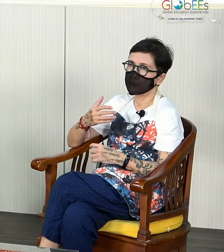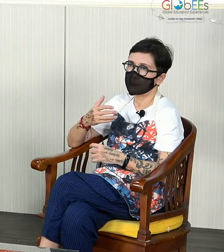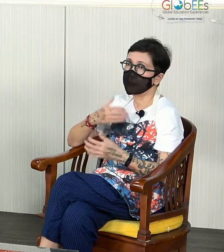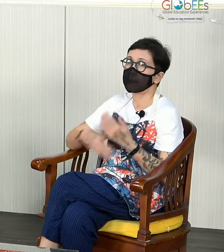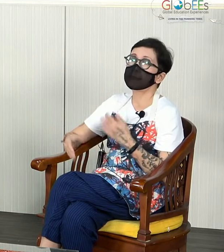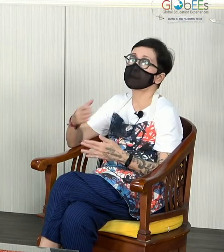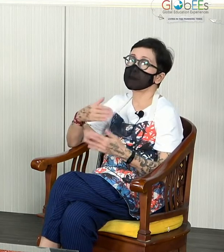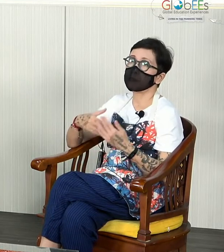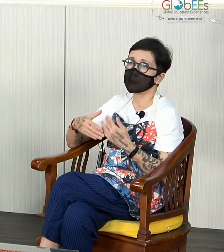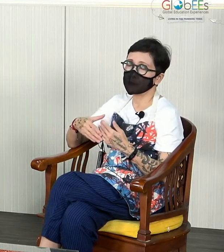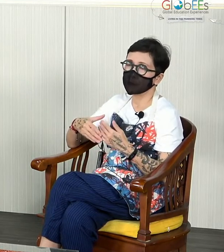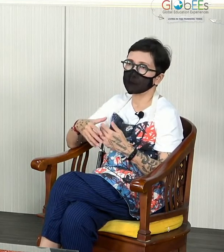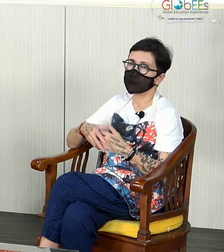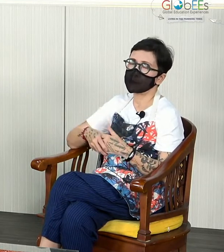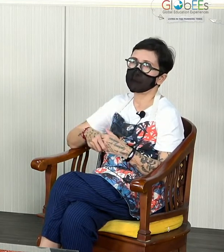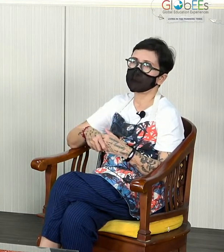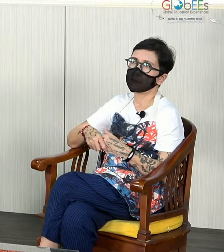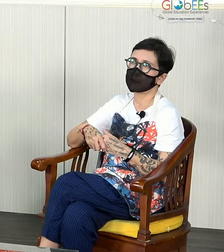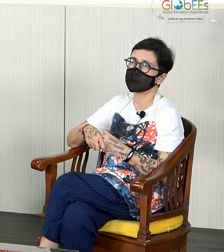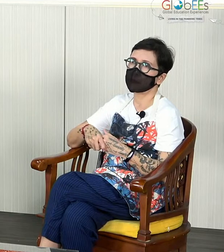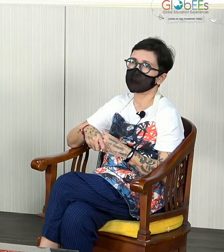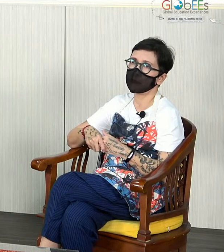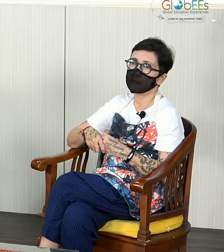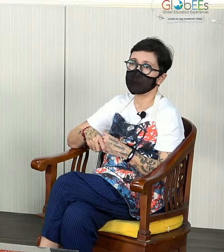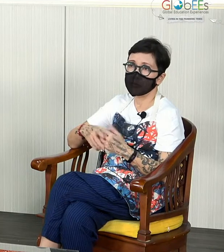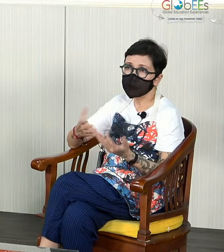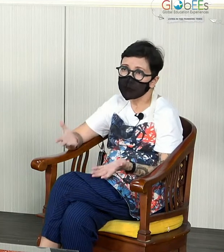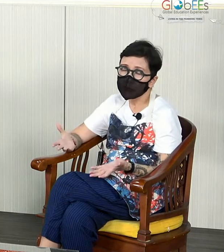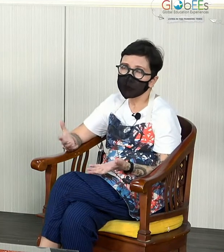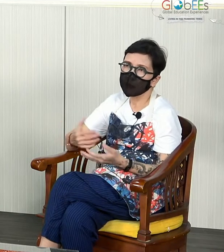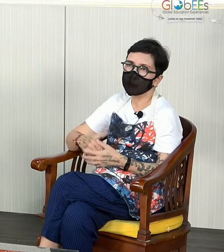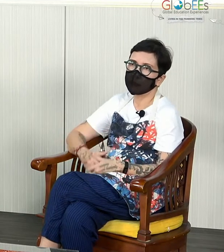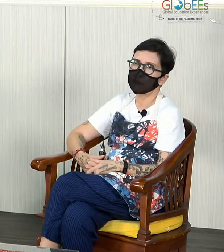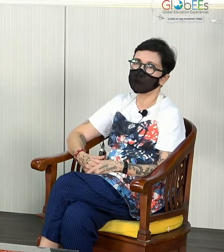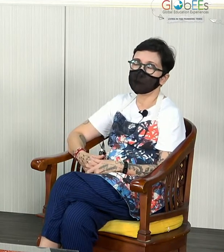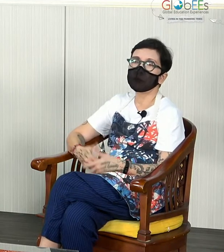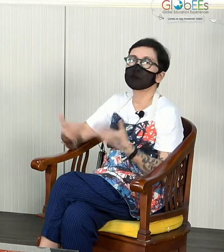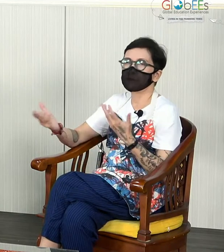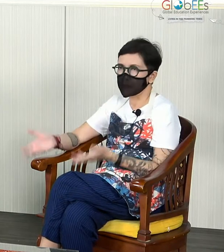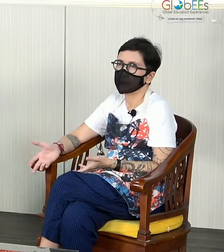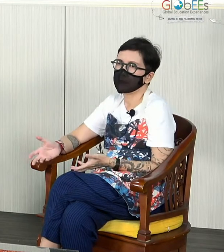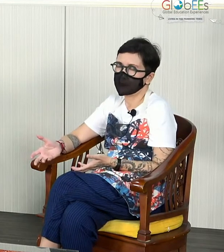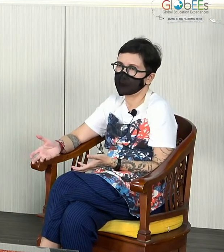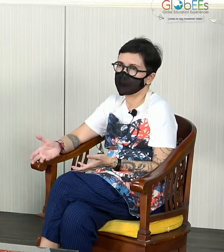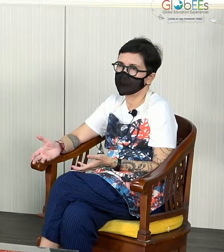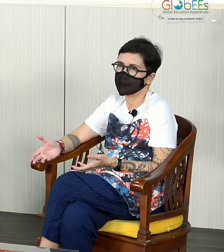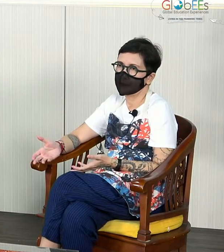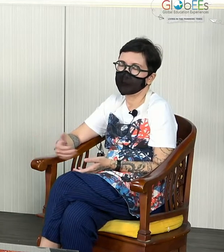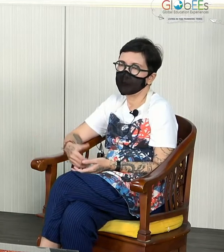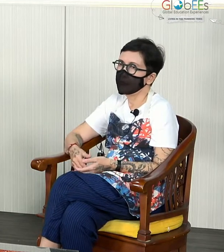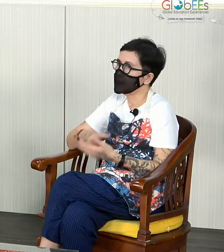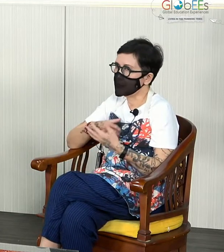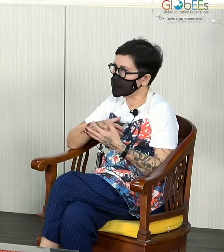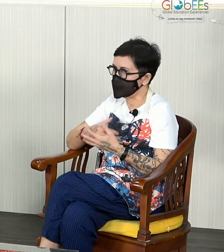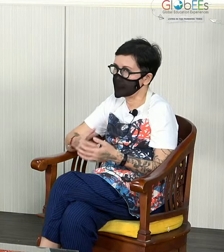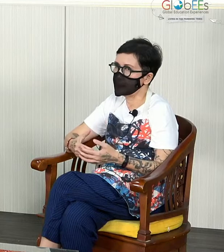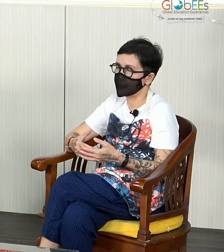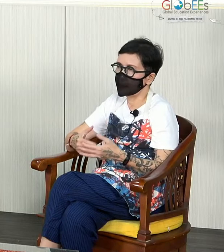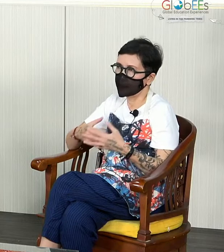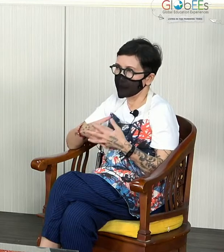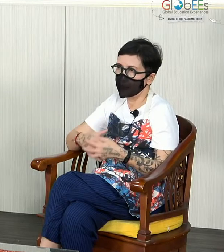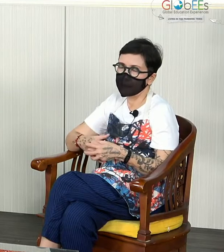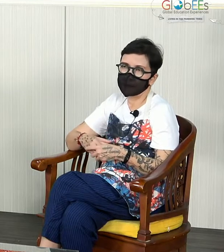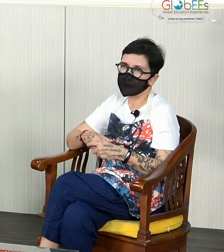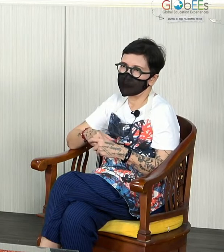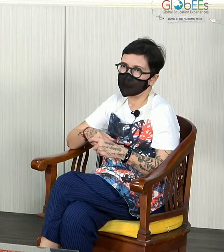of, and then substitute, for example, the meat with more vegetables, okay? As I